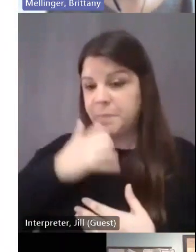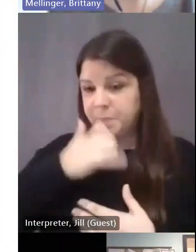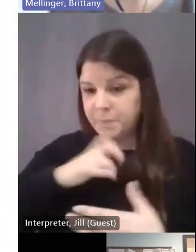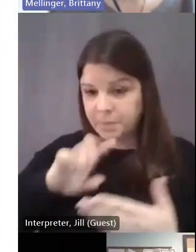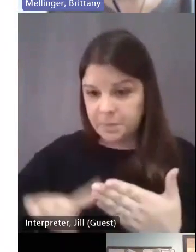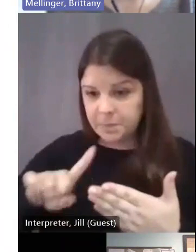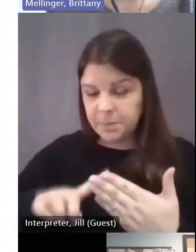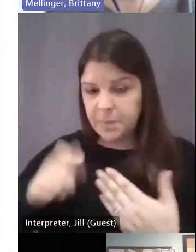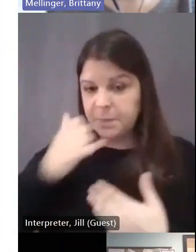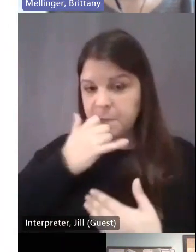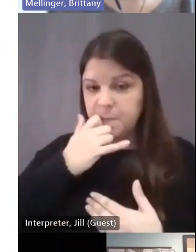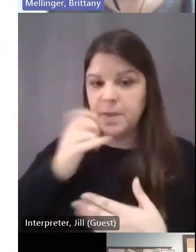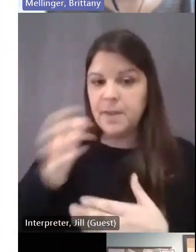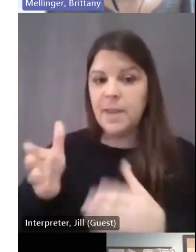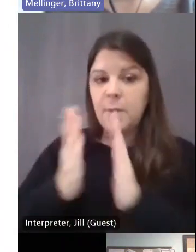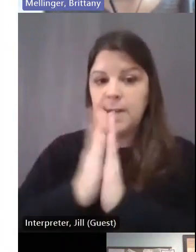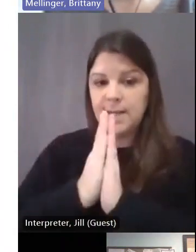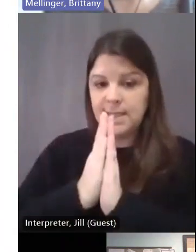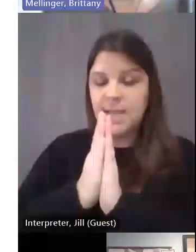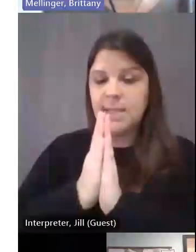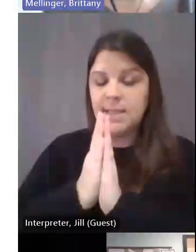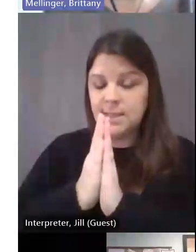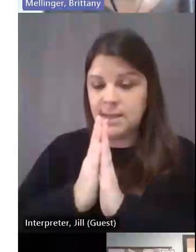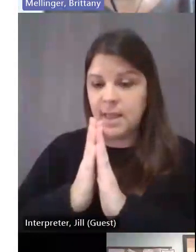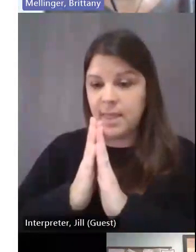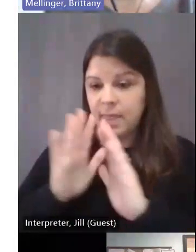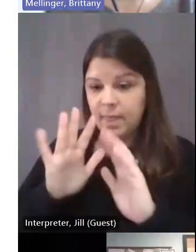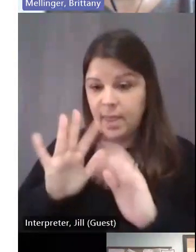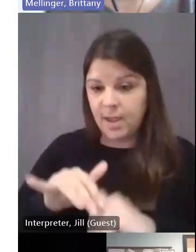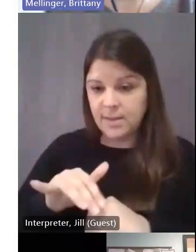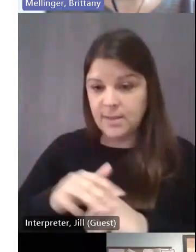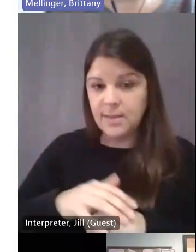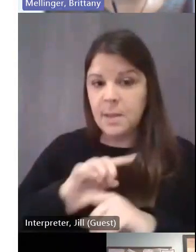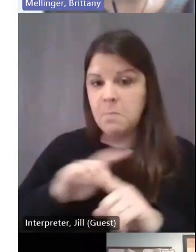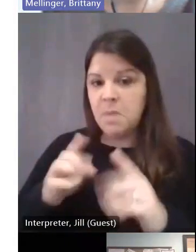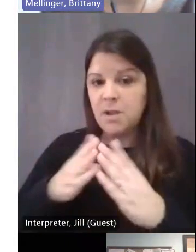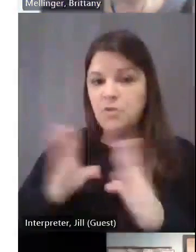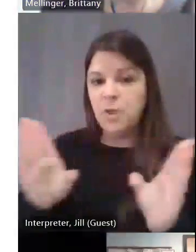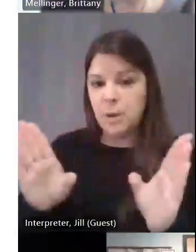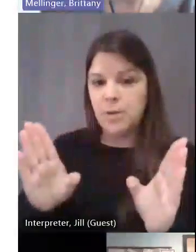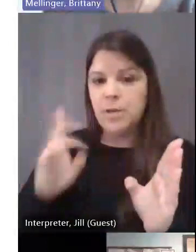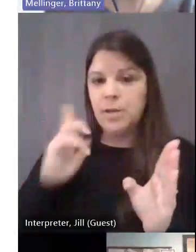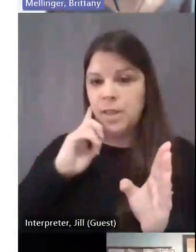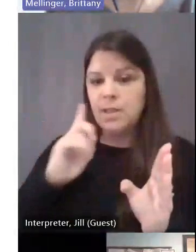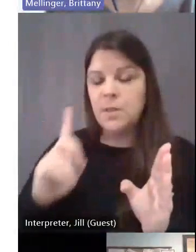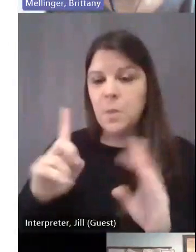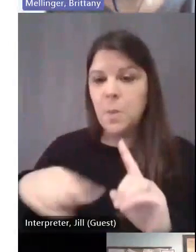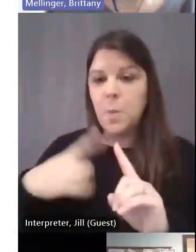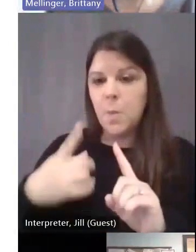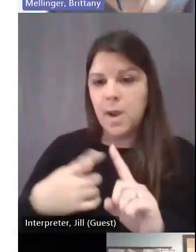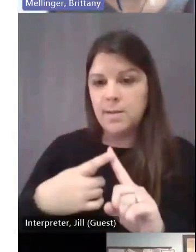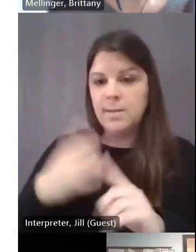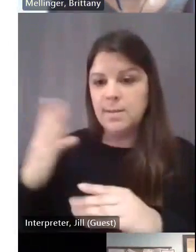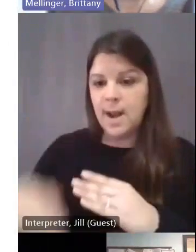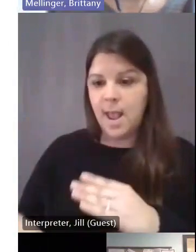and they can certainly request that if they do that in a timely manner. But for the most part, that's when those cases